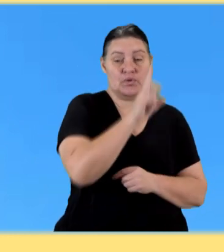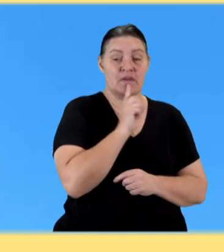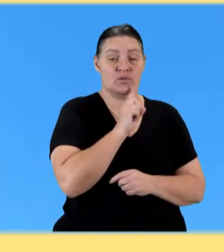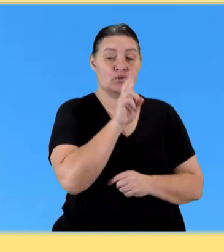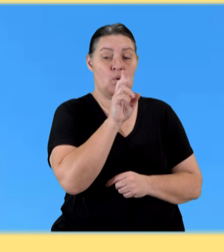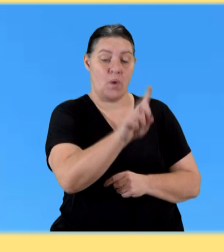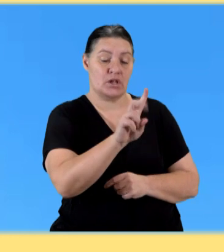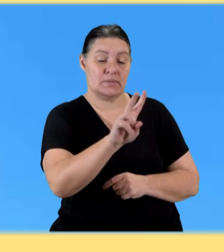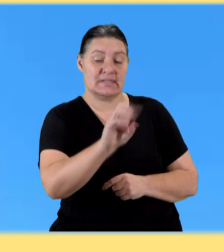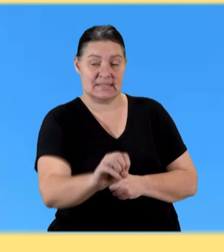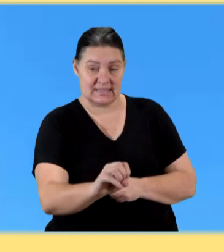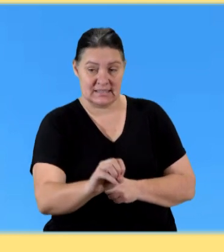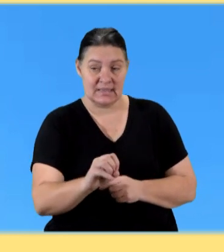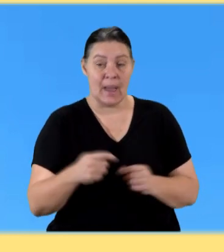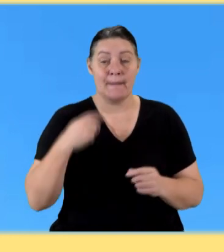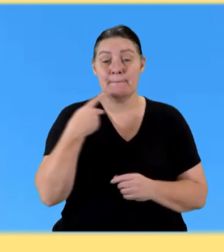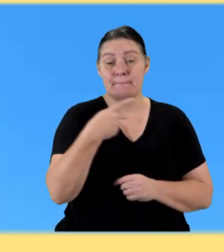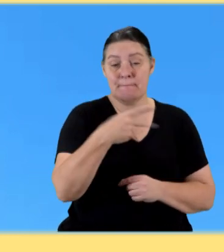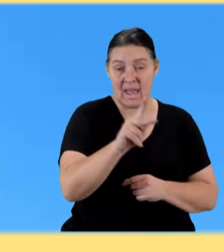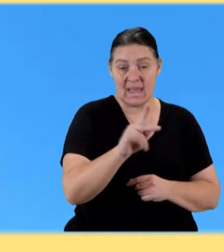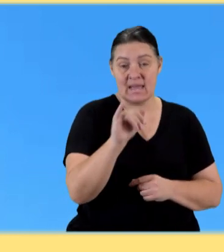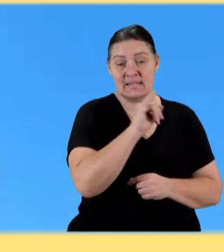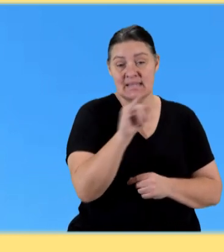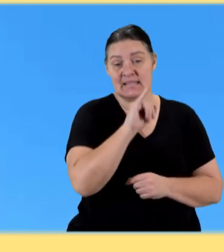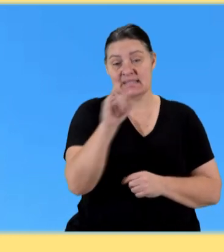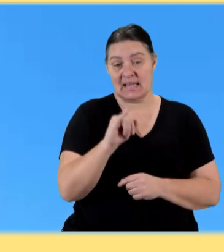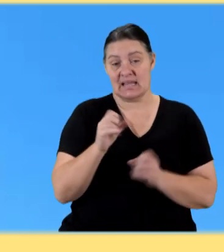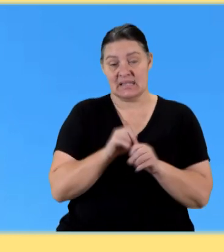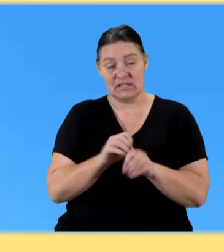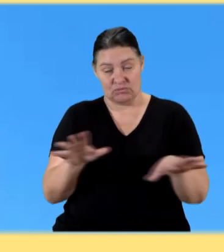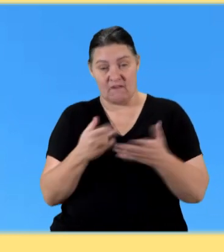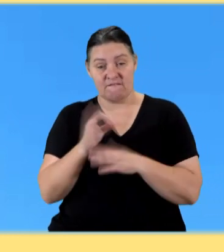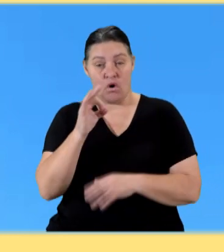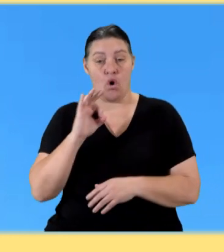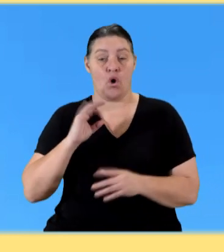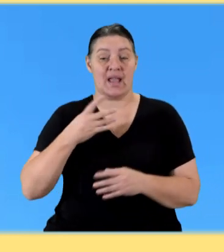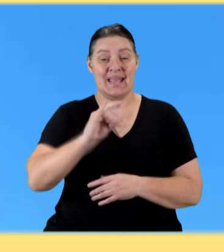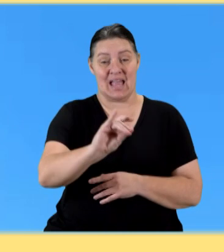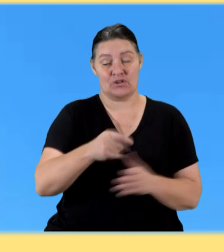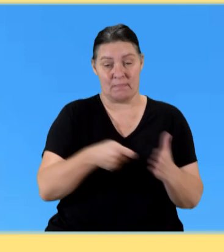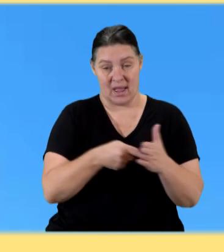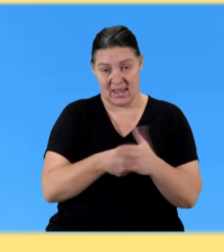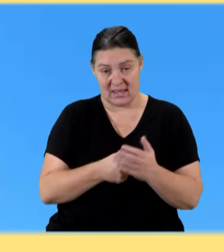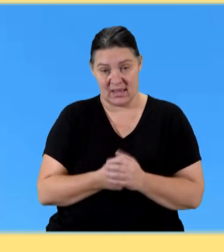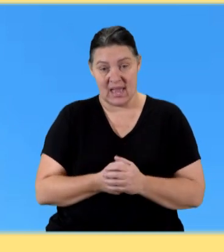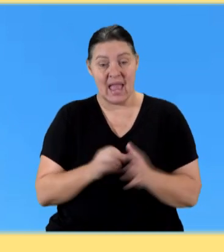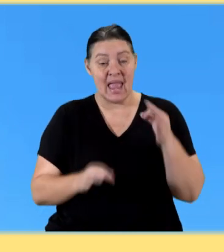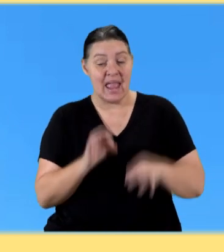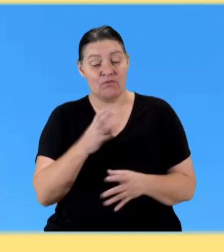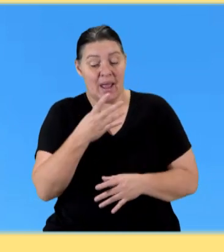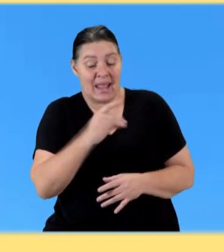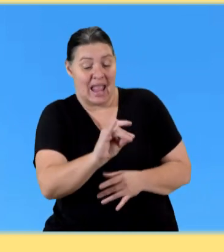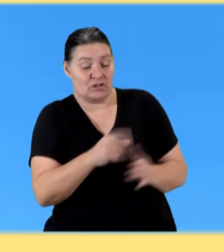of 2,120 paid to ZZ distributors for cash purchases. The moment